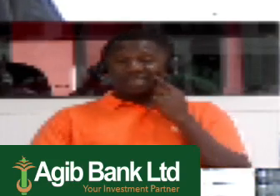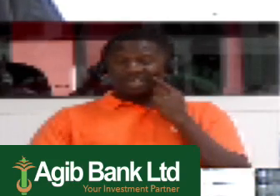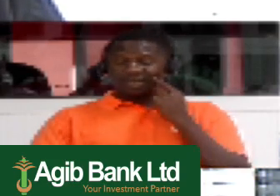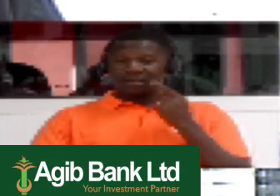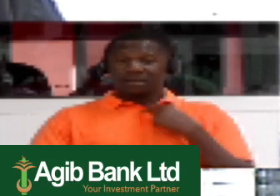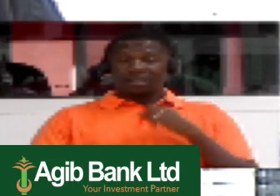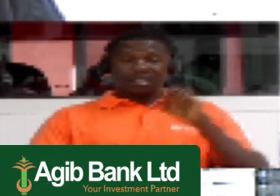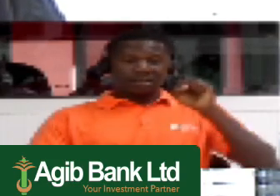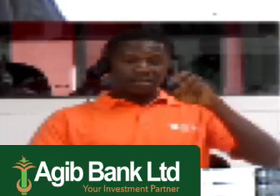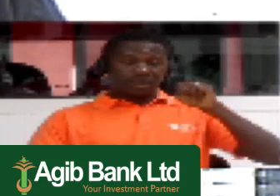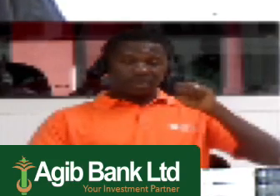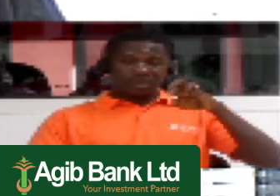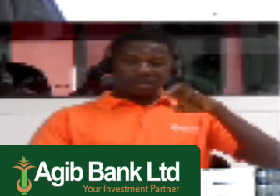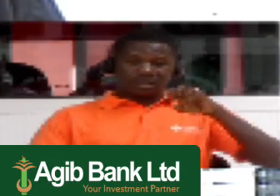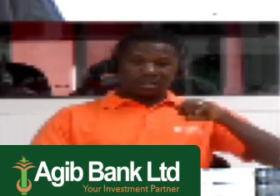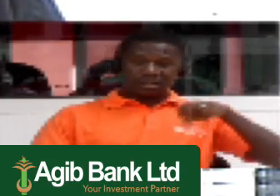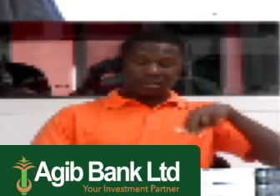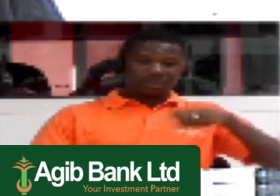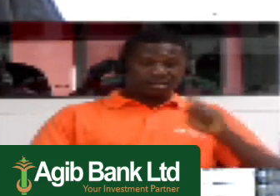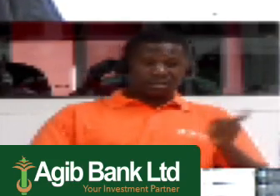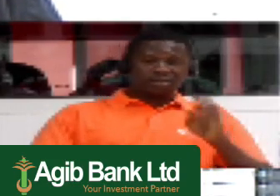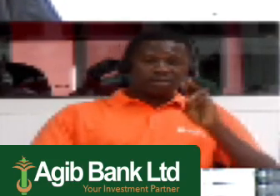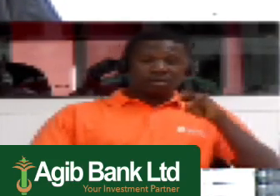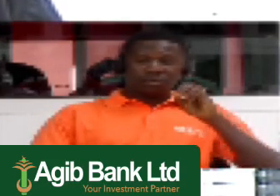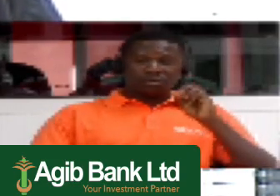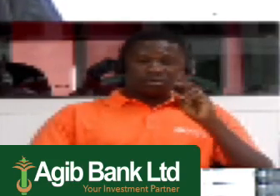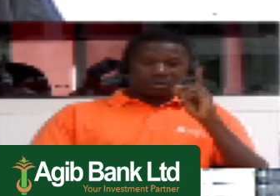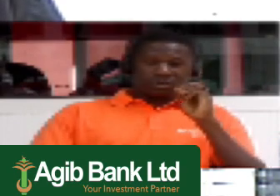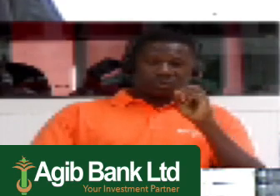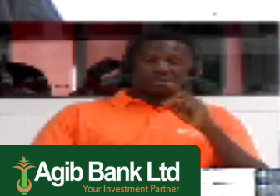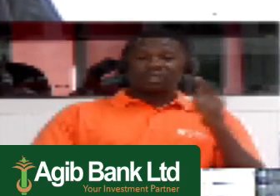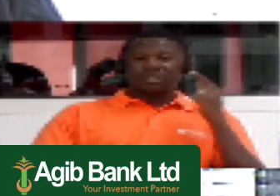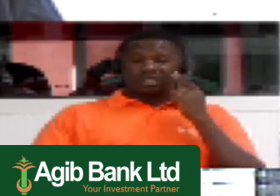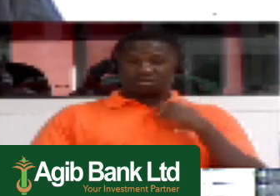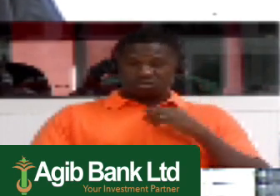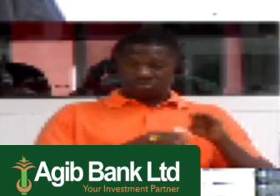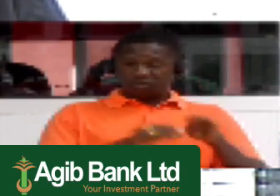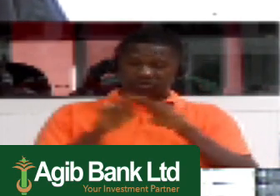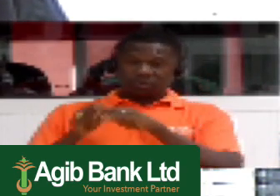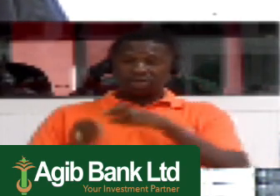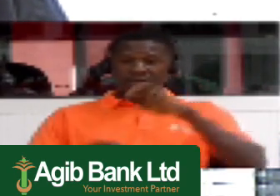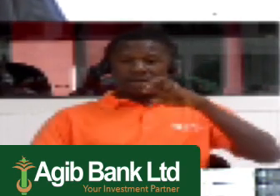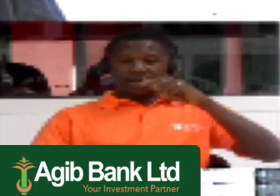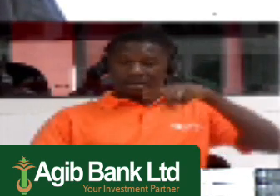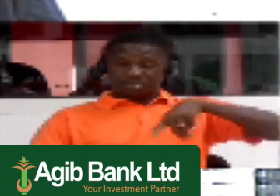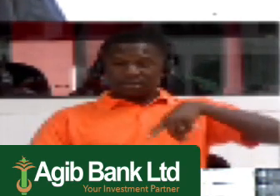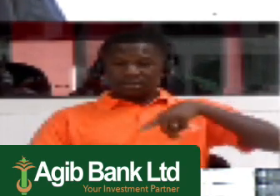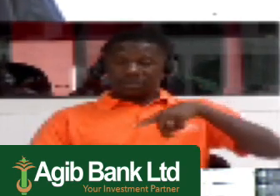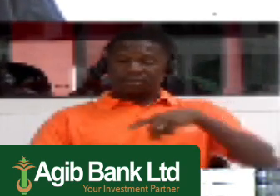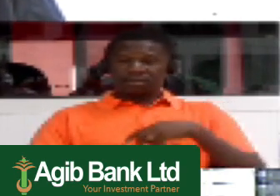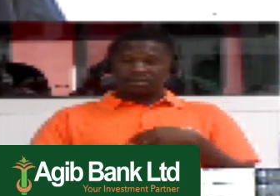that Sering Modu saw me and the day that he was moving me to the RP, he